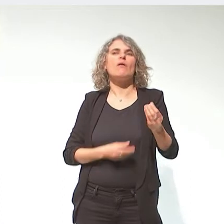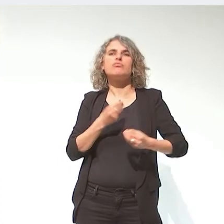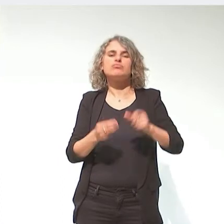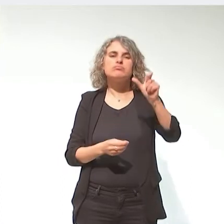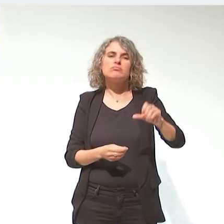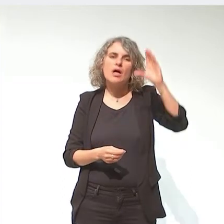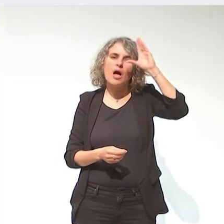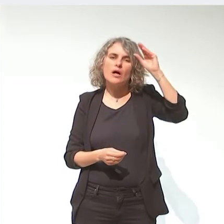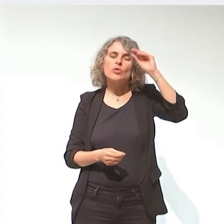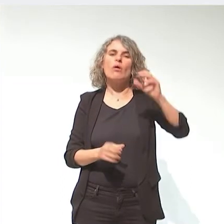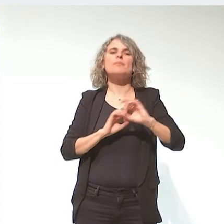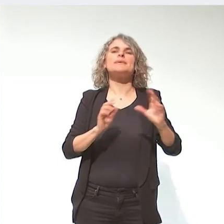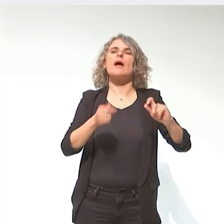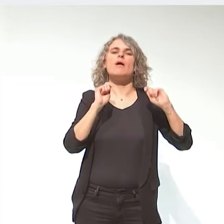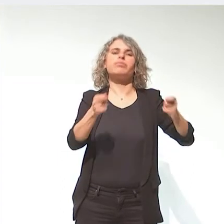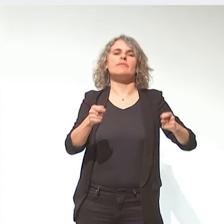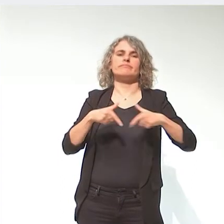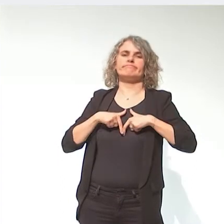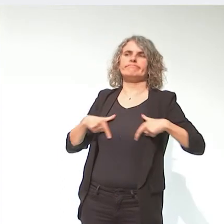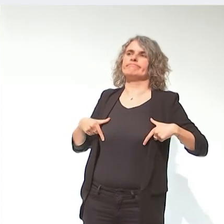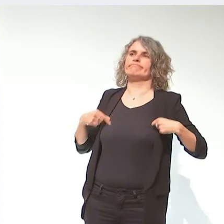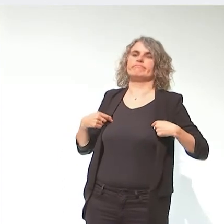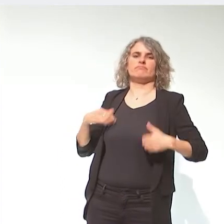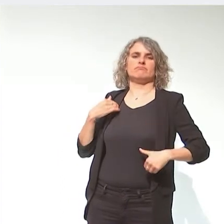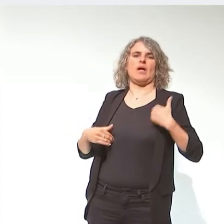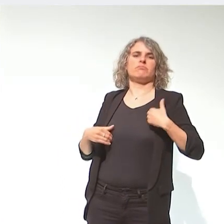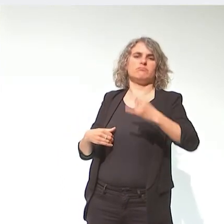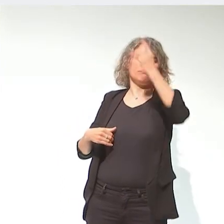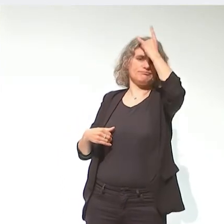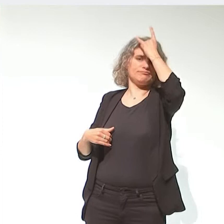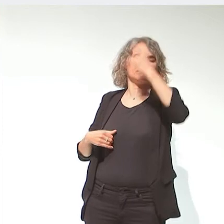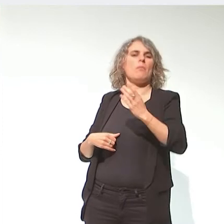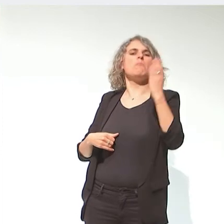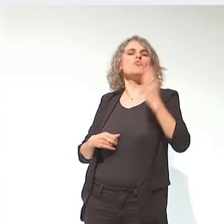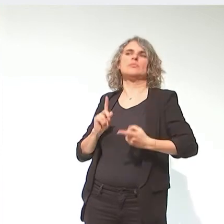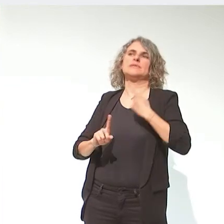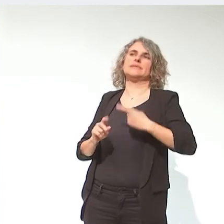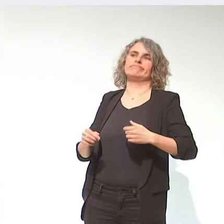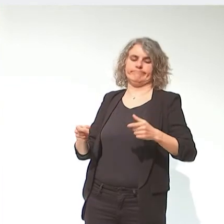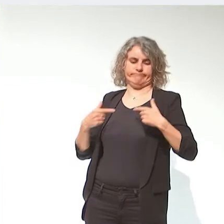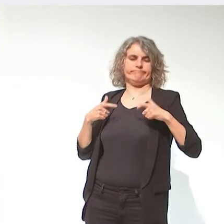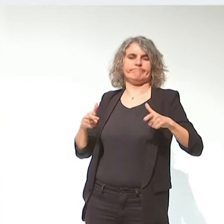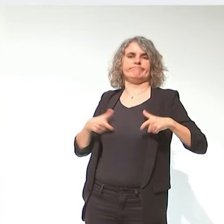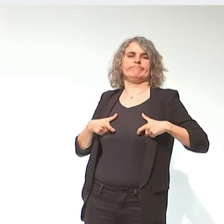their pathway in the school will have special needs.